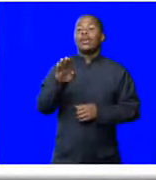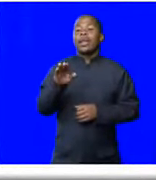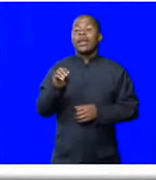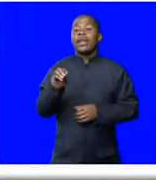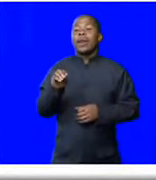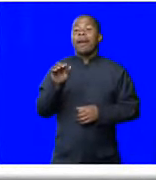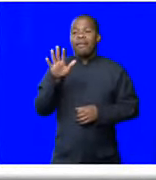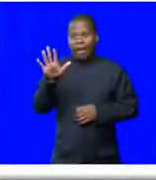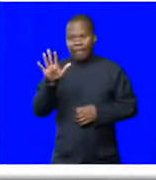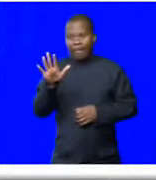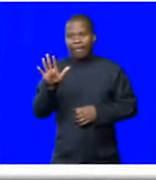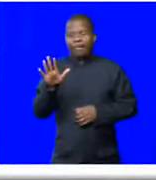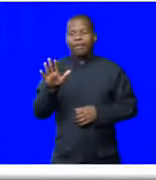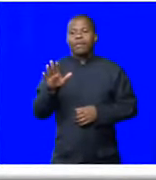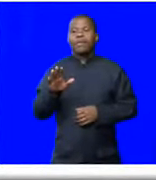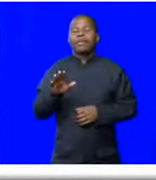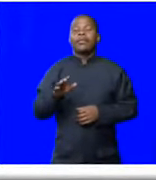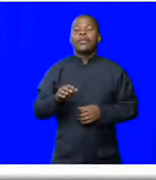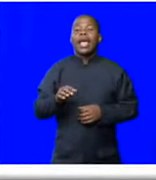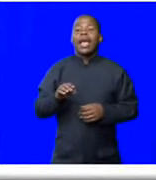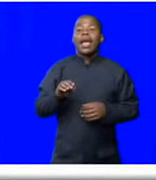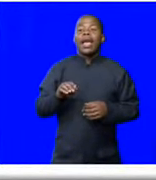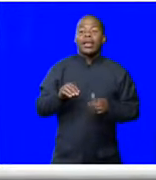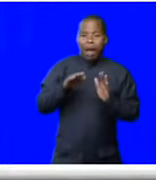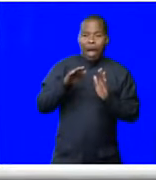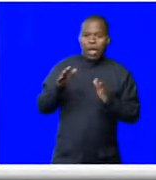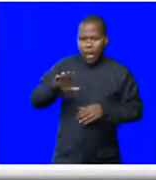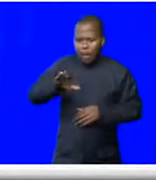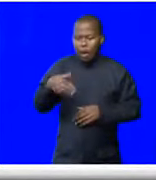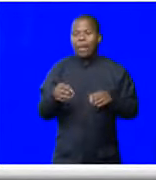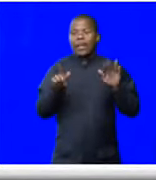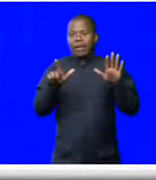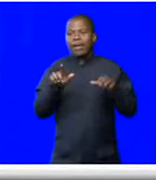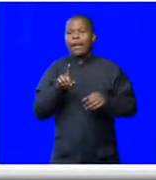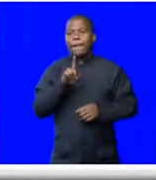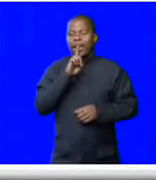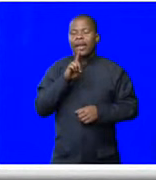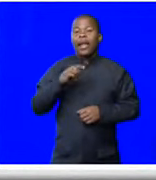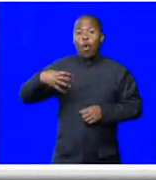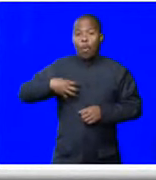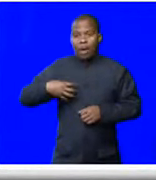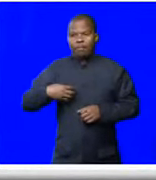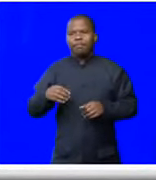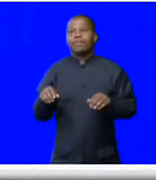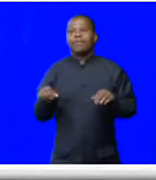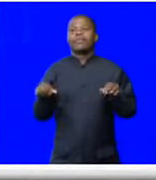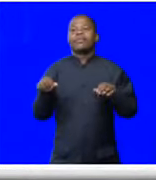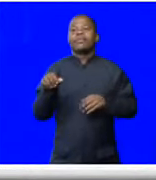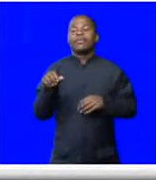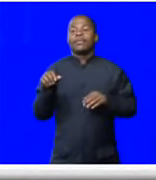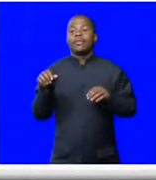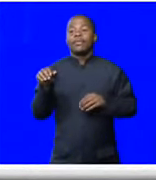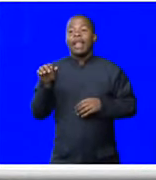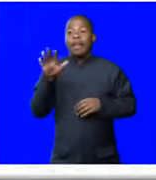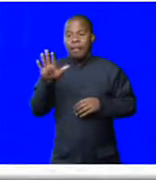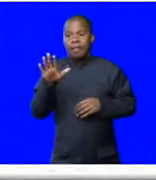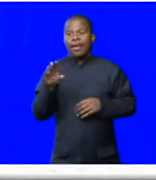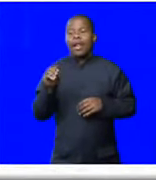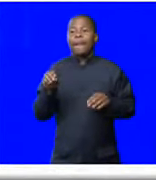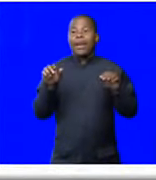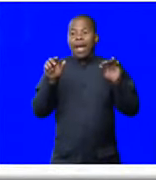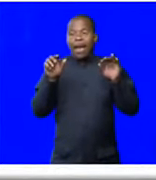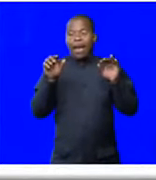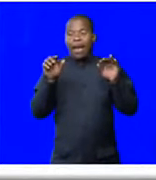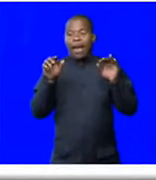fifth in his heat of seven athletes, while Mahlalela finished sixth in her heat of eight athletes. Ayanda Malaza